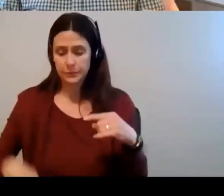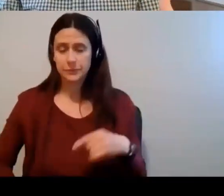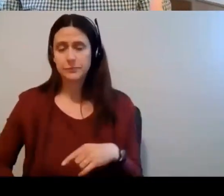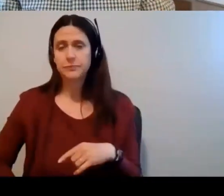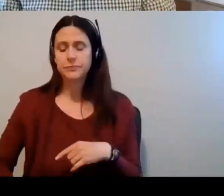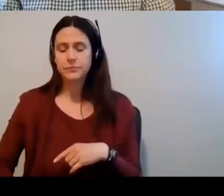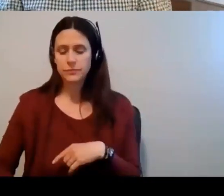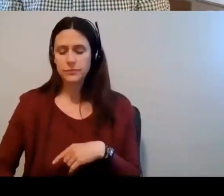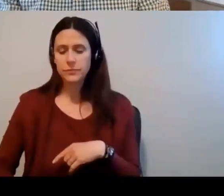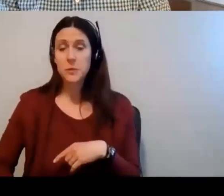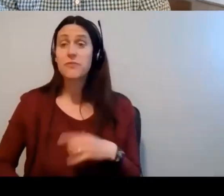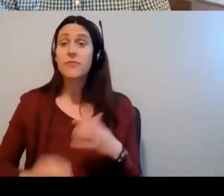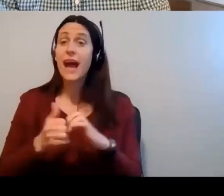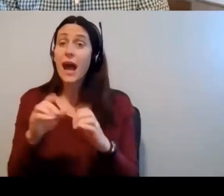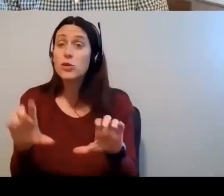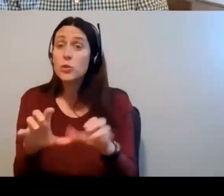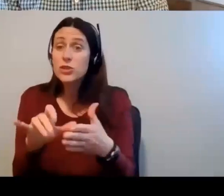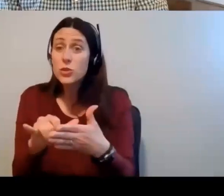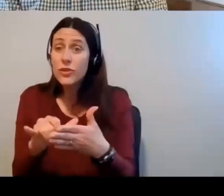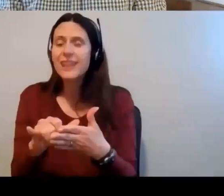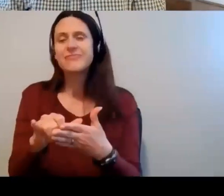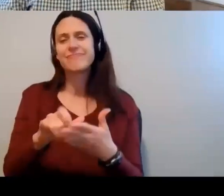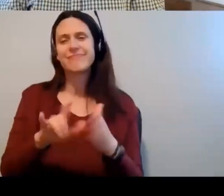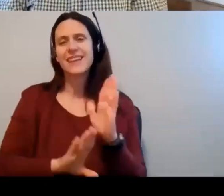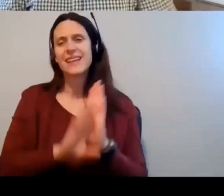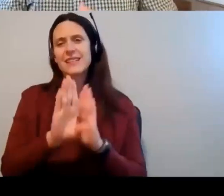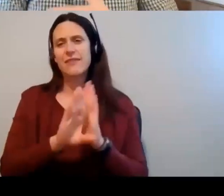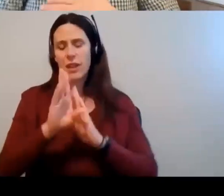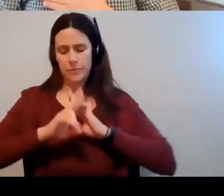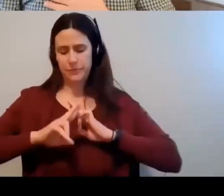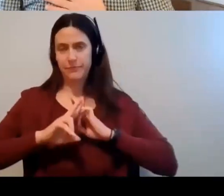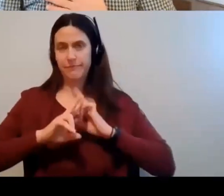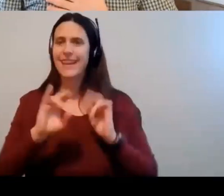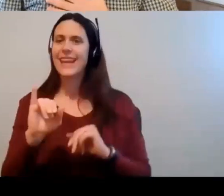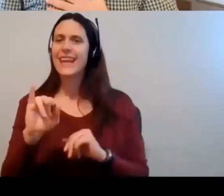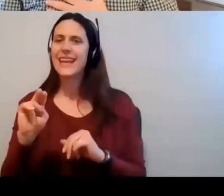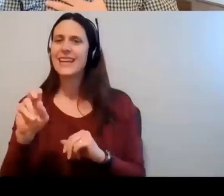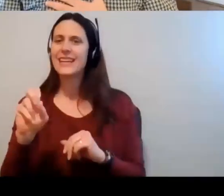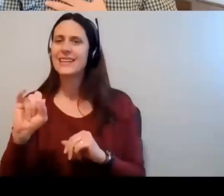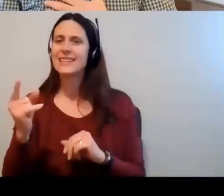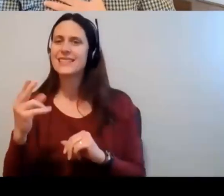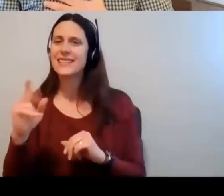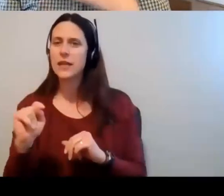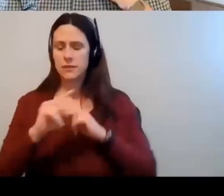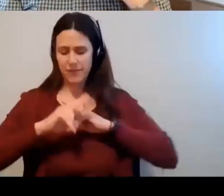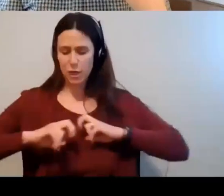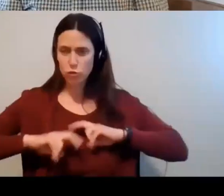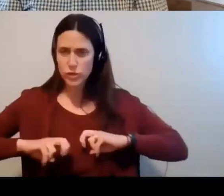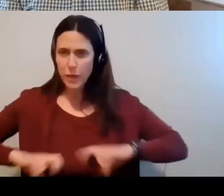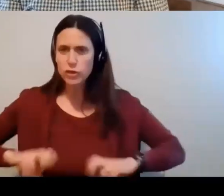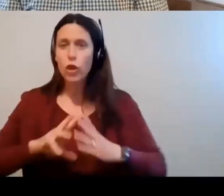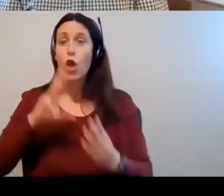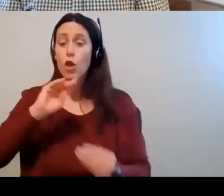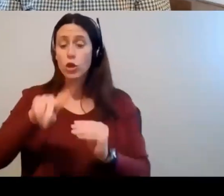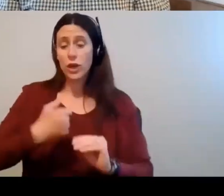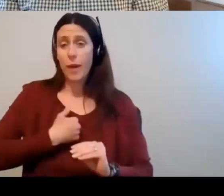Ways that we do that are developing a lot of insight through introspection. So learning about our own thoughts and feelings, learning about our own